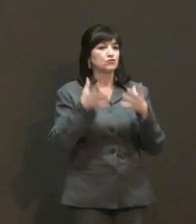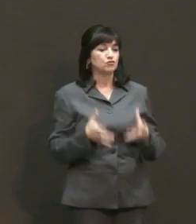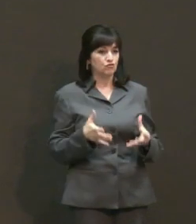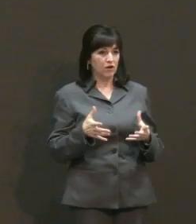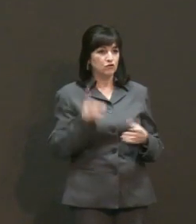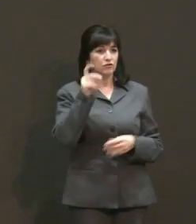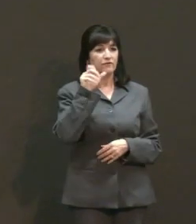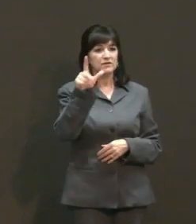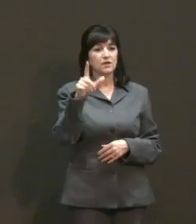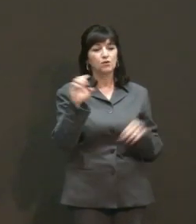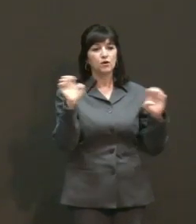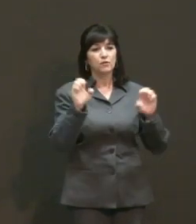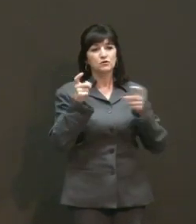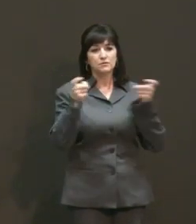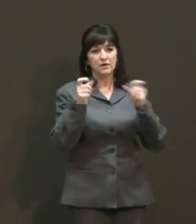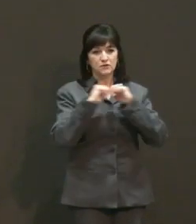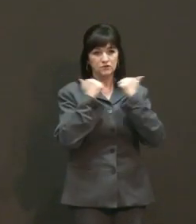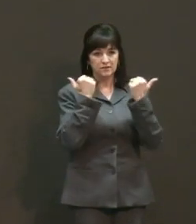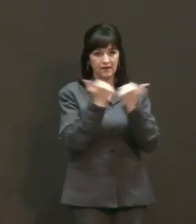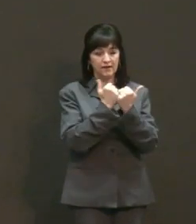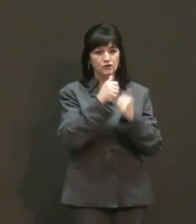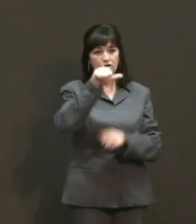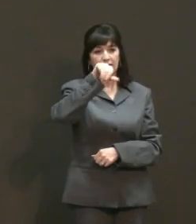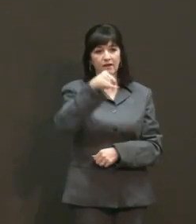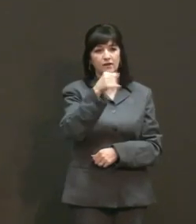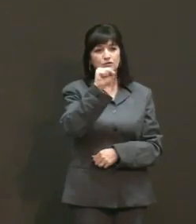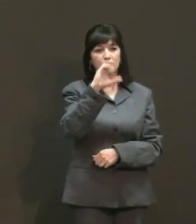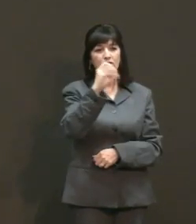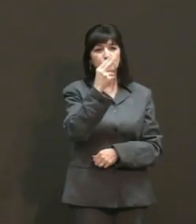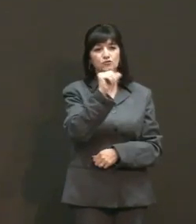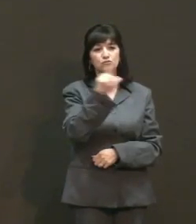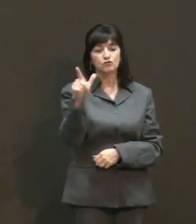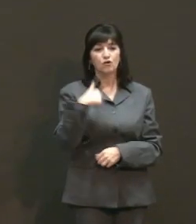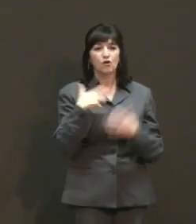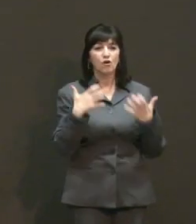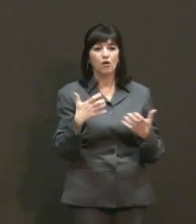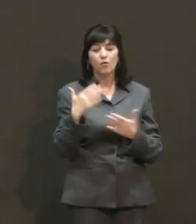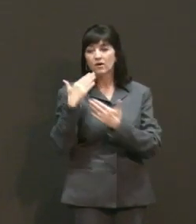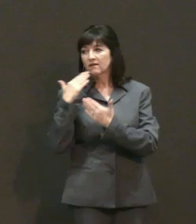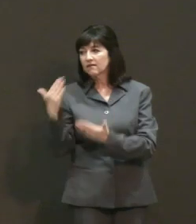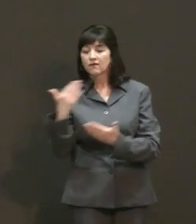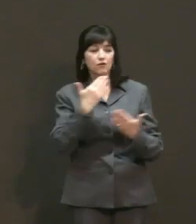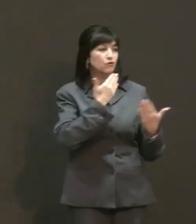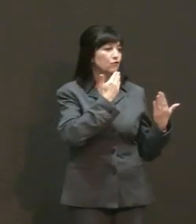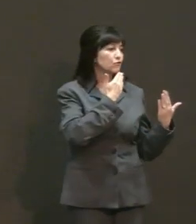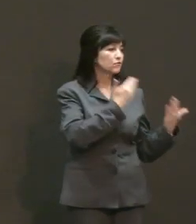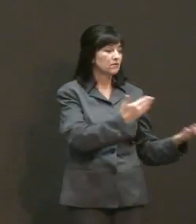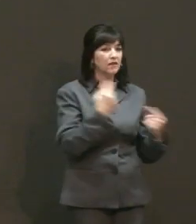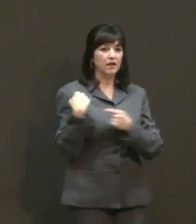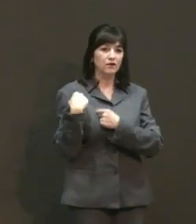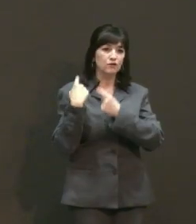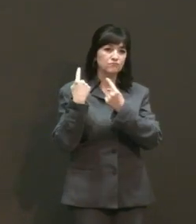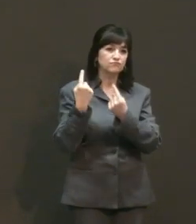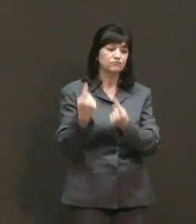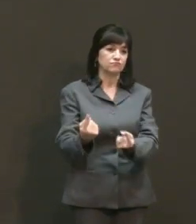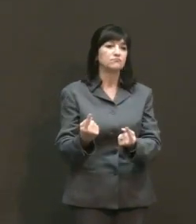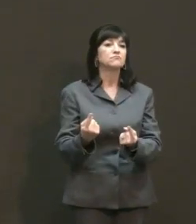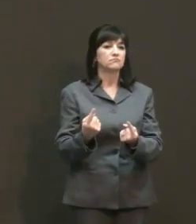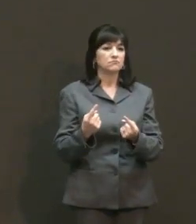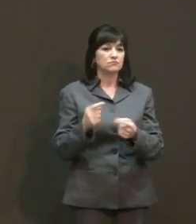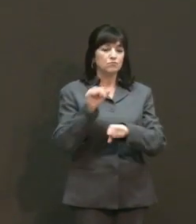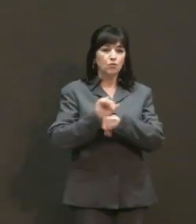Emergency Management Agency. I want to thank both of them for their work over the last several weeks, tireless work with their